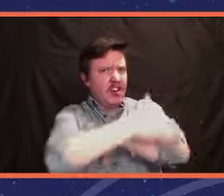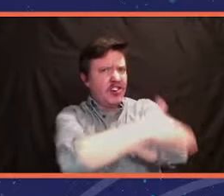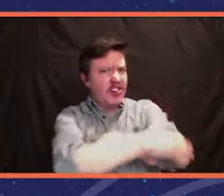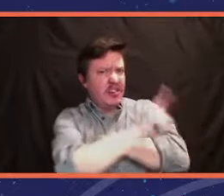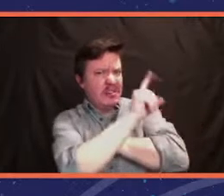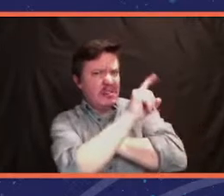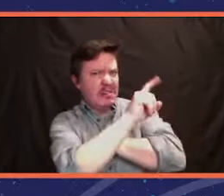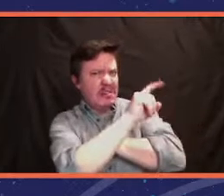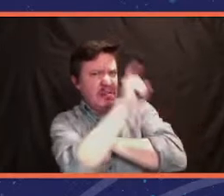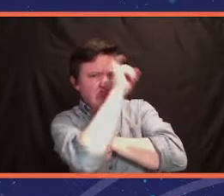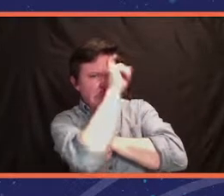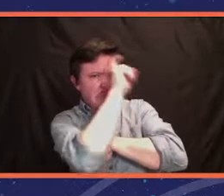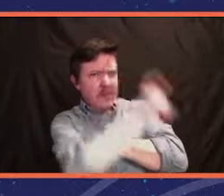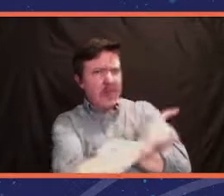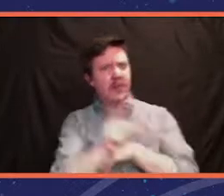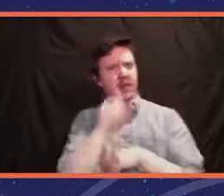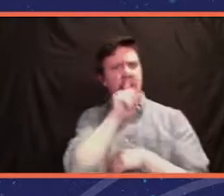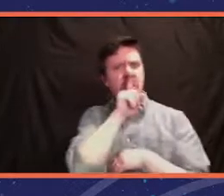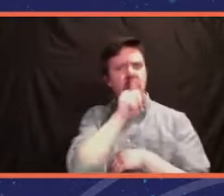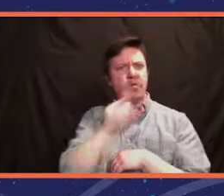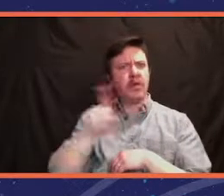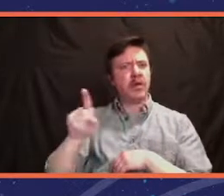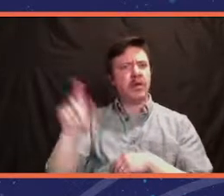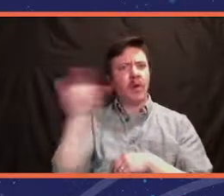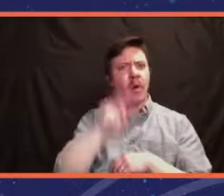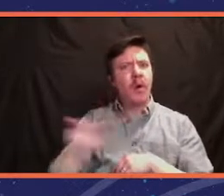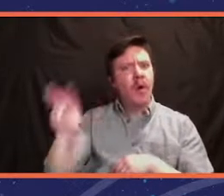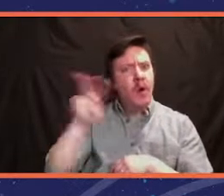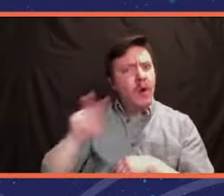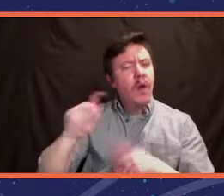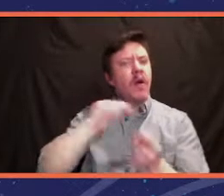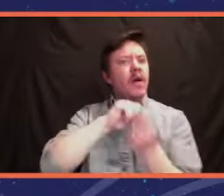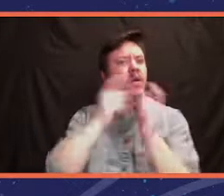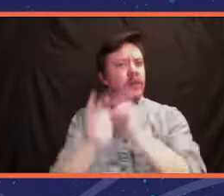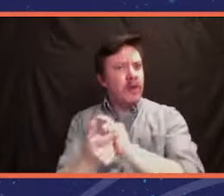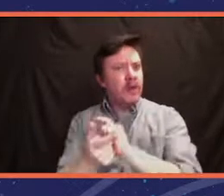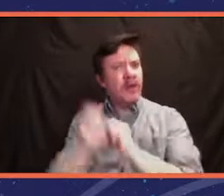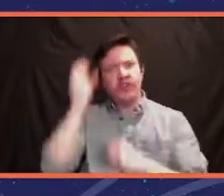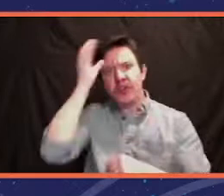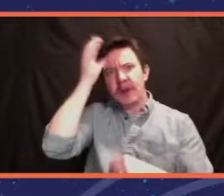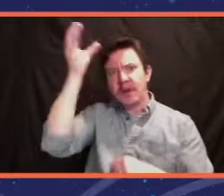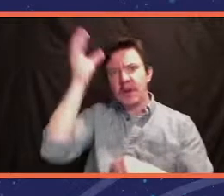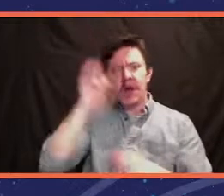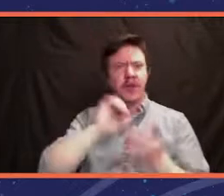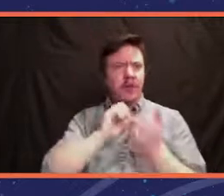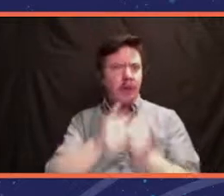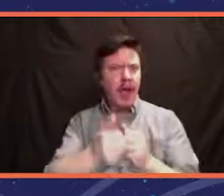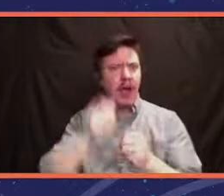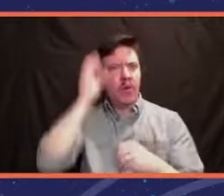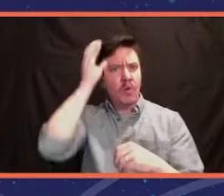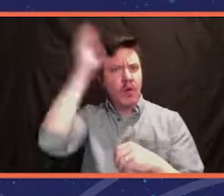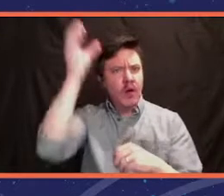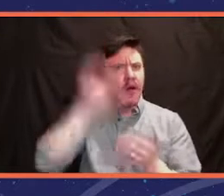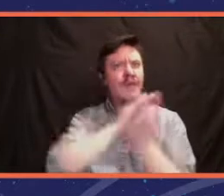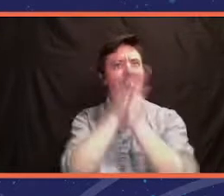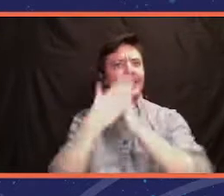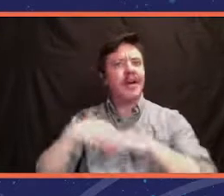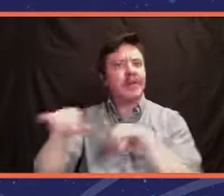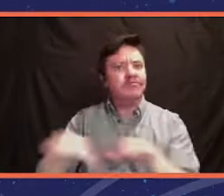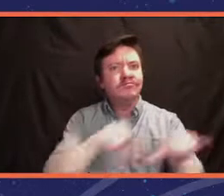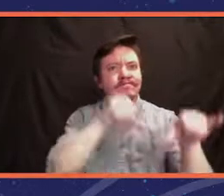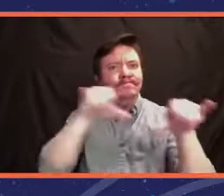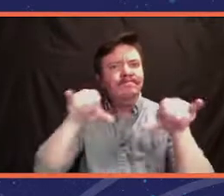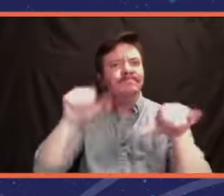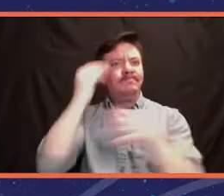wall down of like just translation for me and these concepts. Like, how can we get these concepts like normalized? And